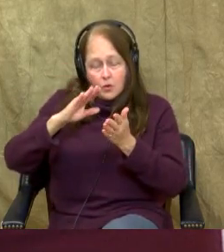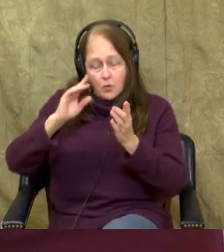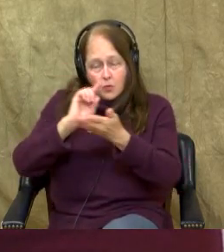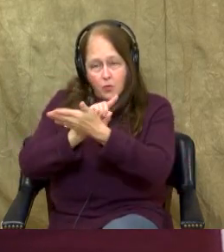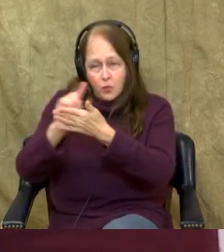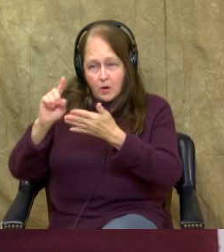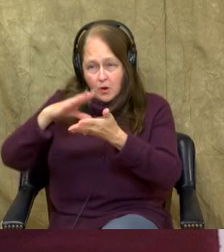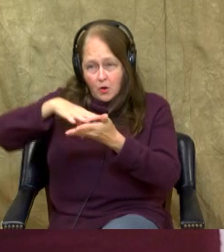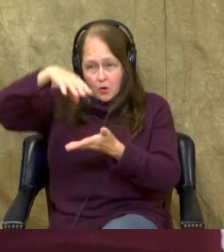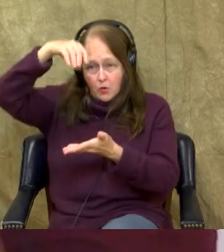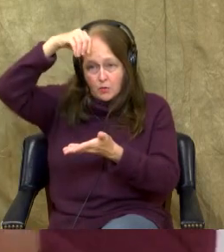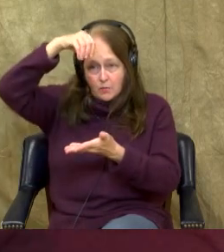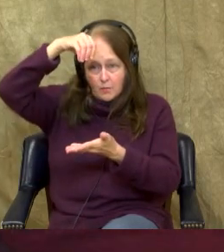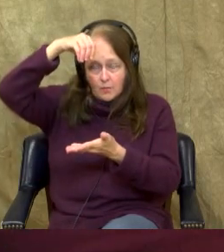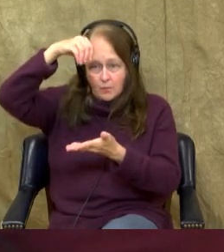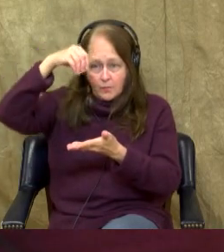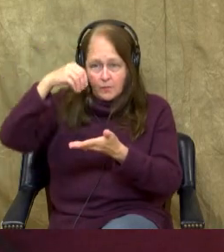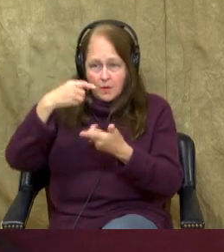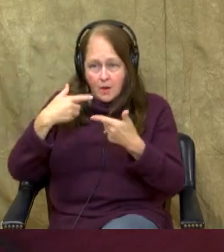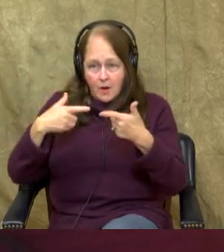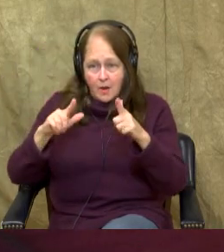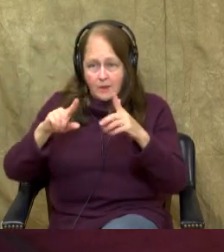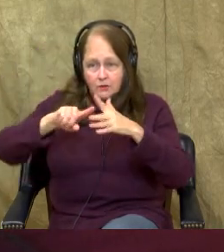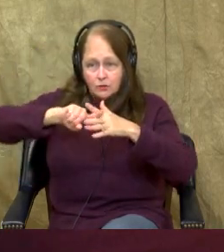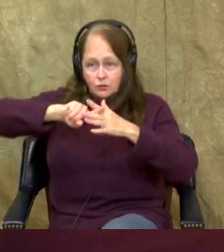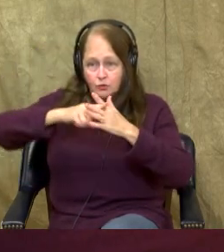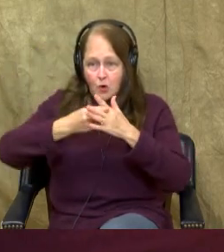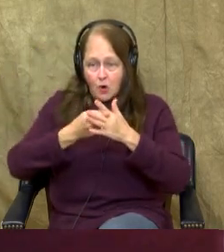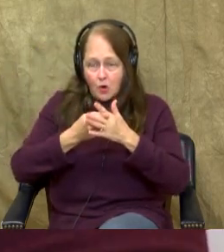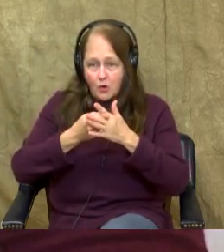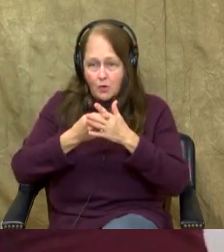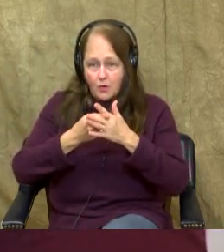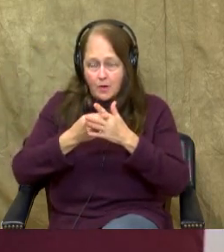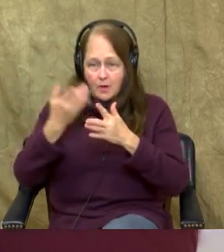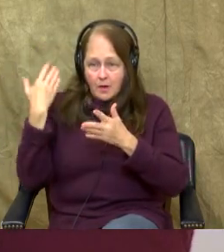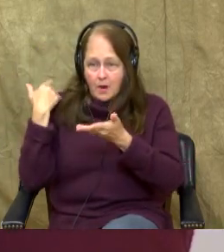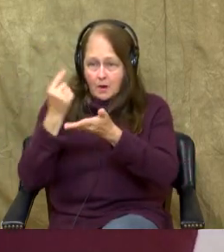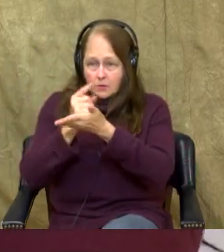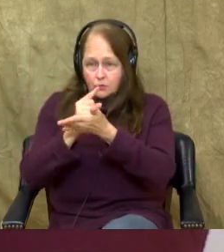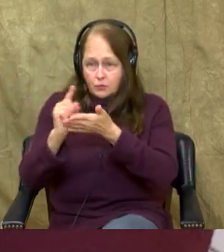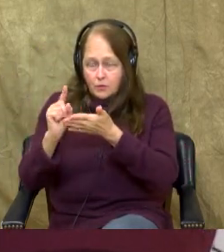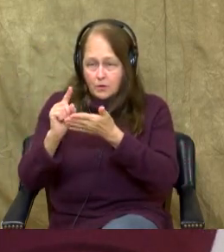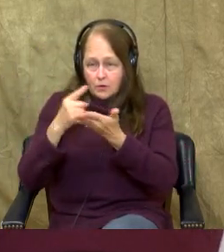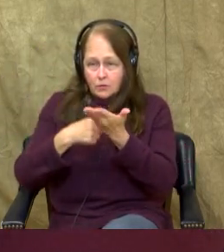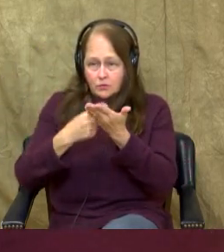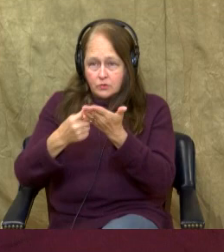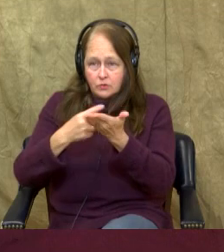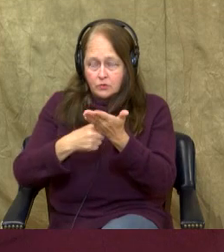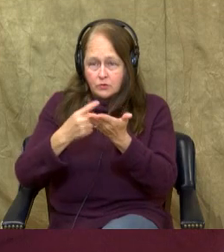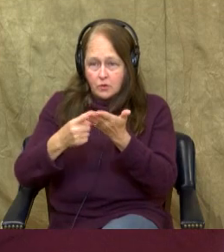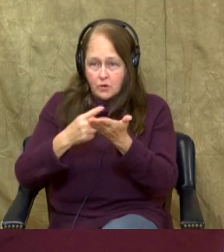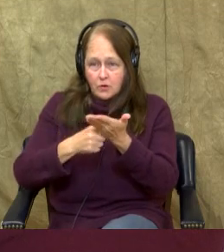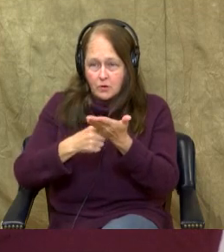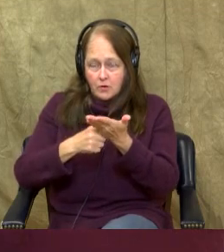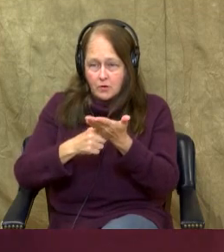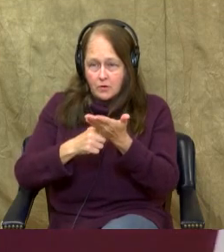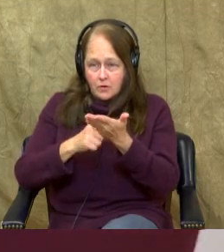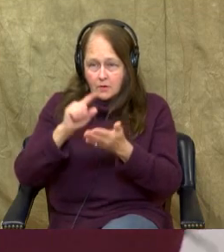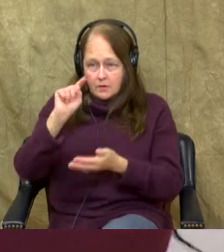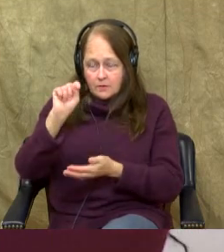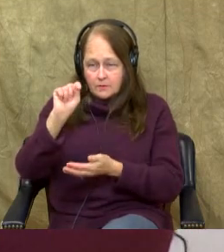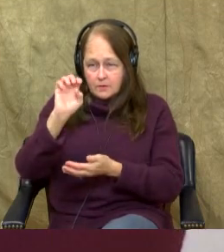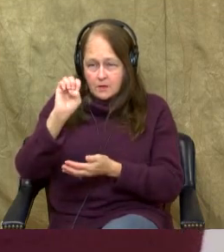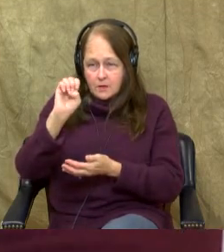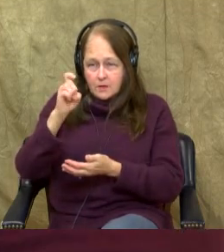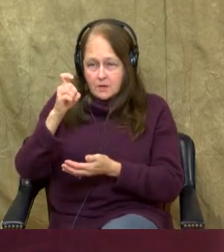you're ready for more. Let's get started. Last week we discussed analyzing text.